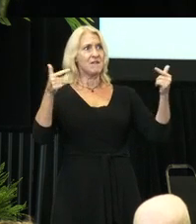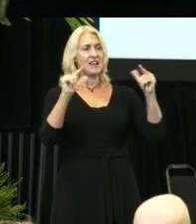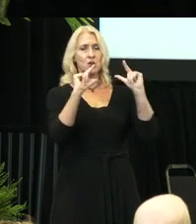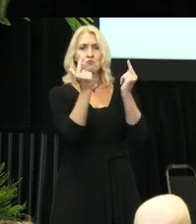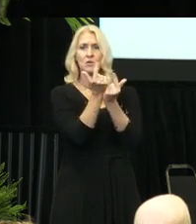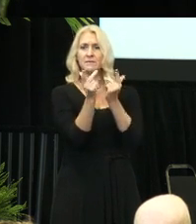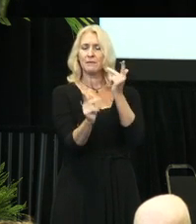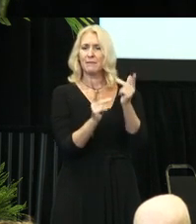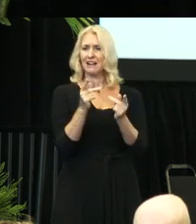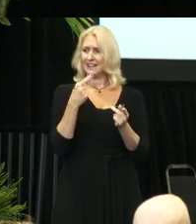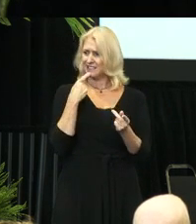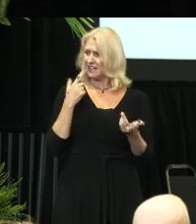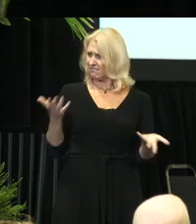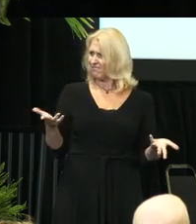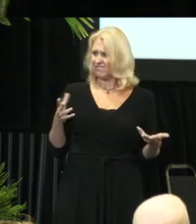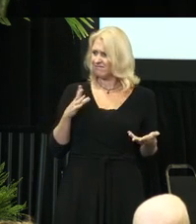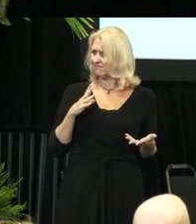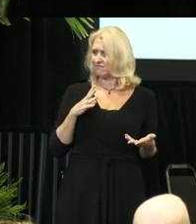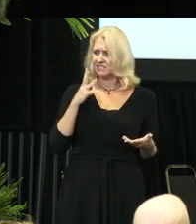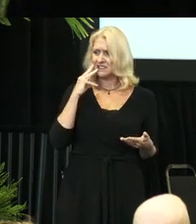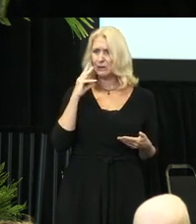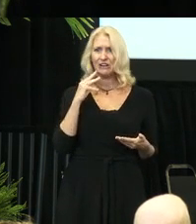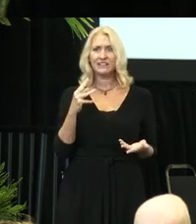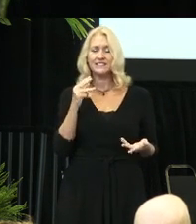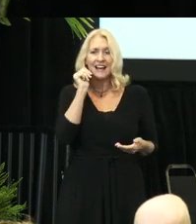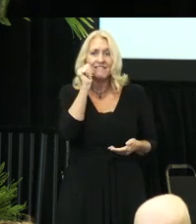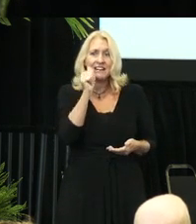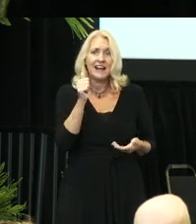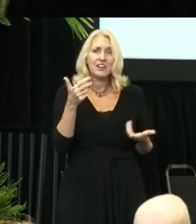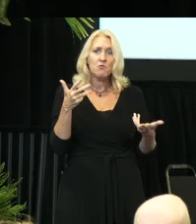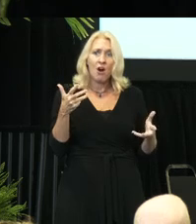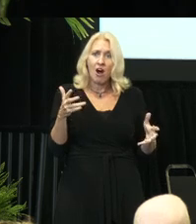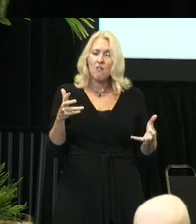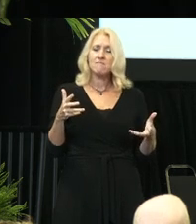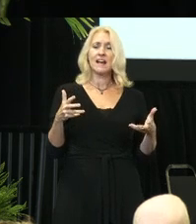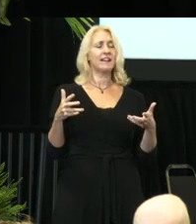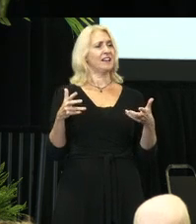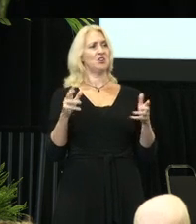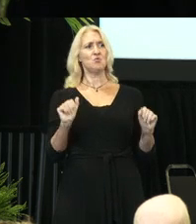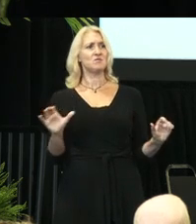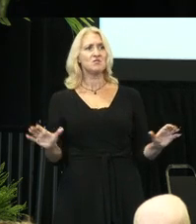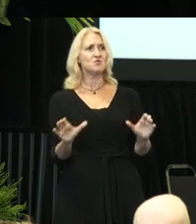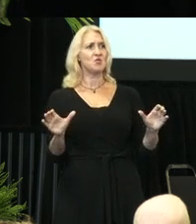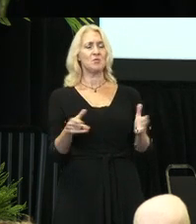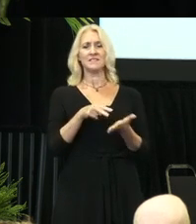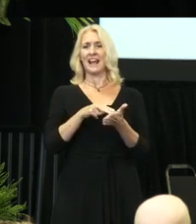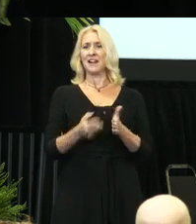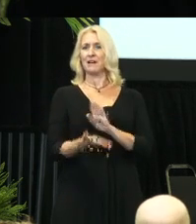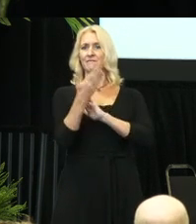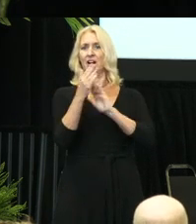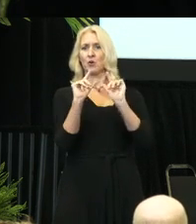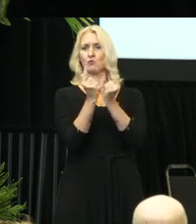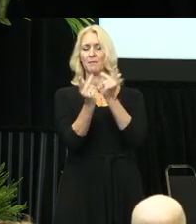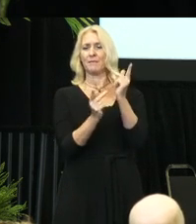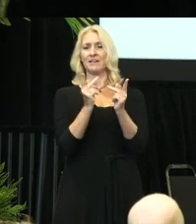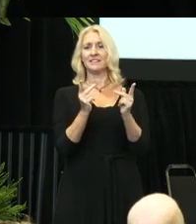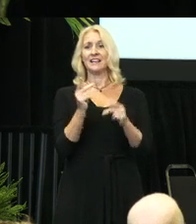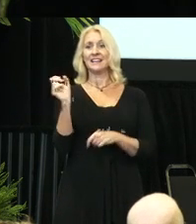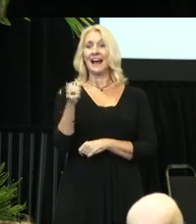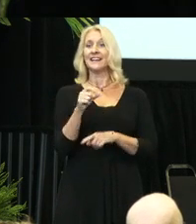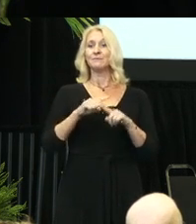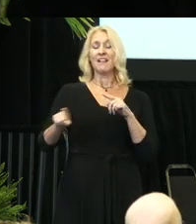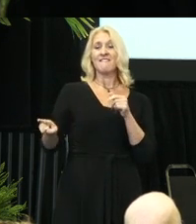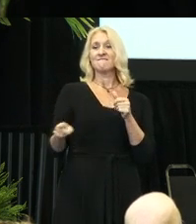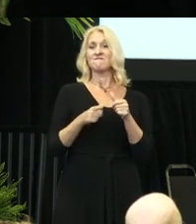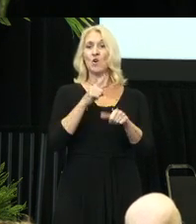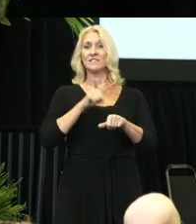said to her, you got this. This is something that you do every day already with your eyes closed. And she said, yeah, but this is the first time so many